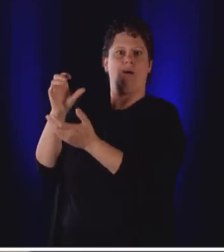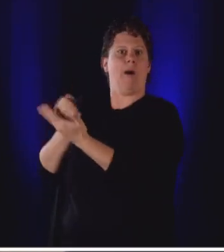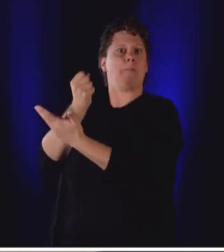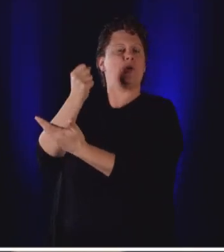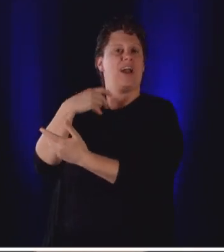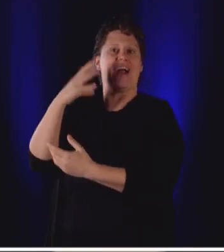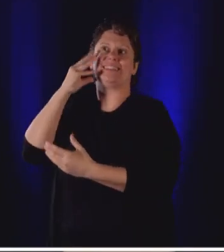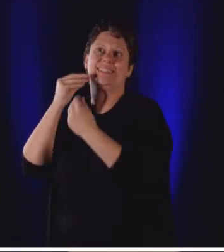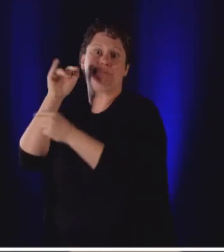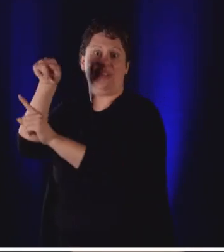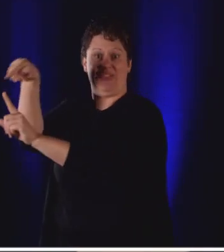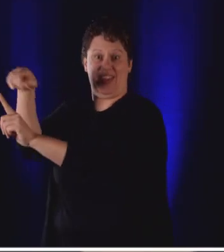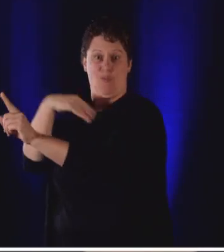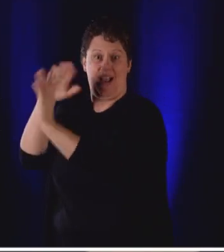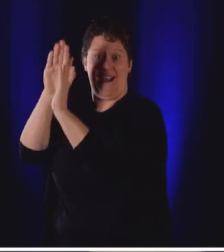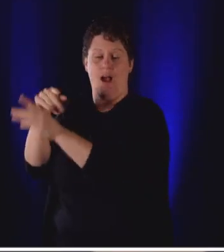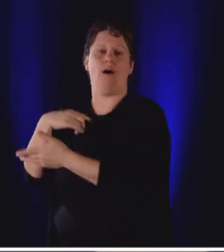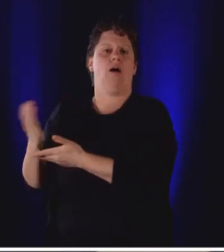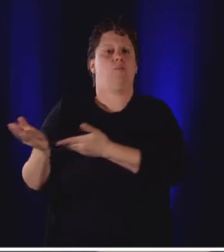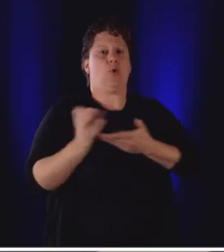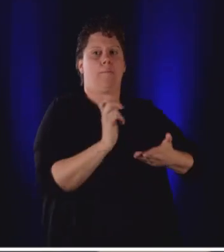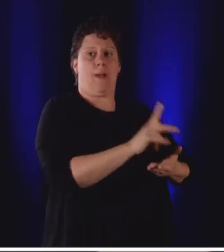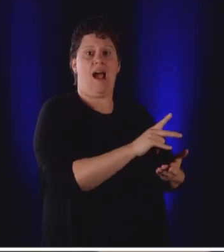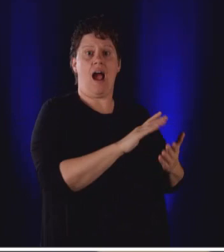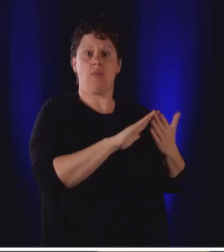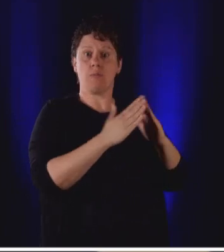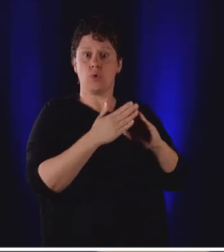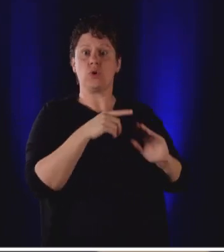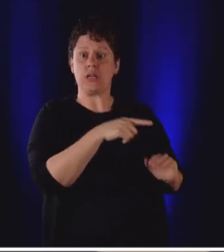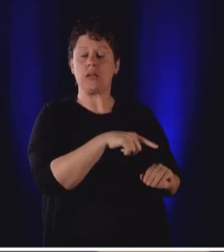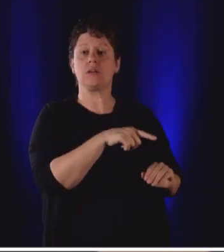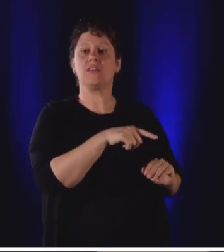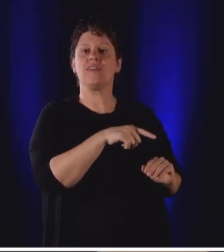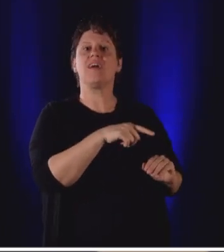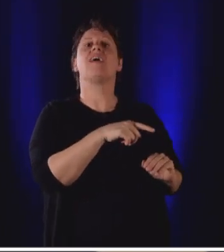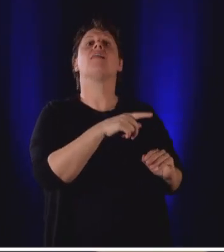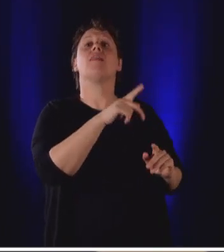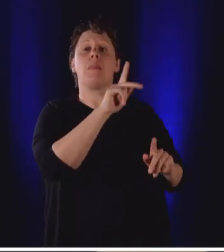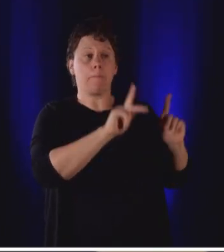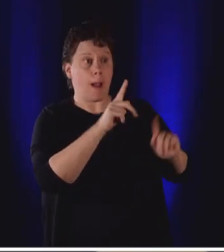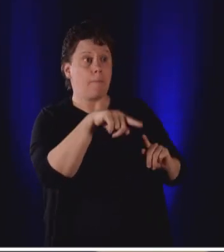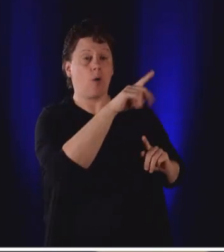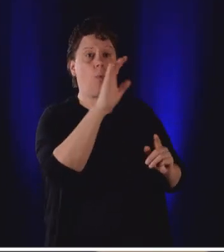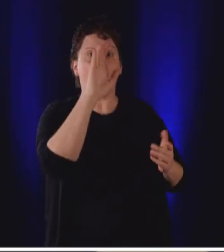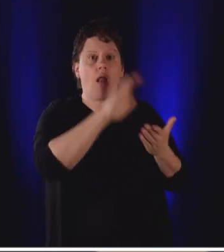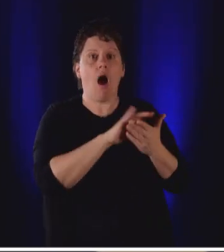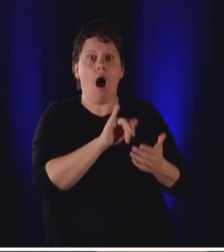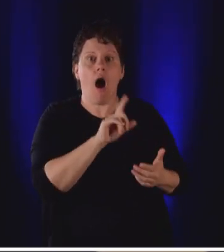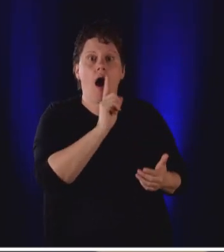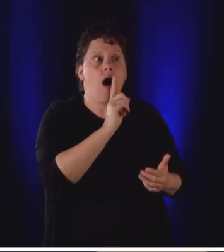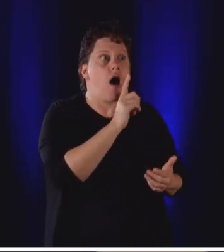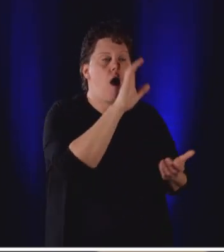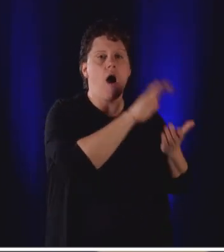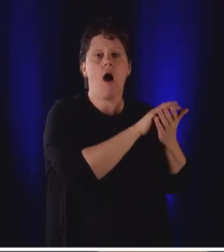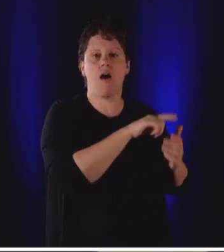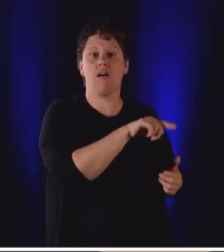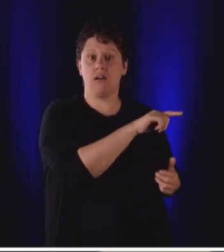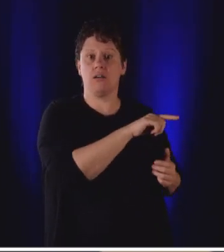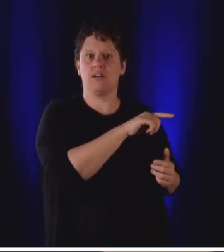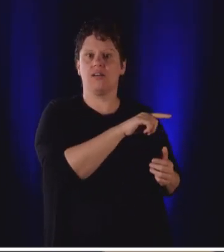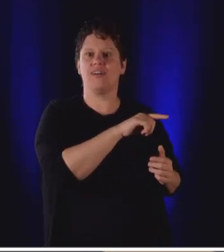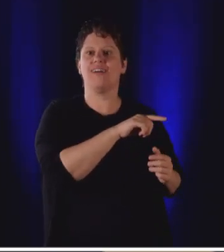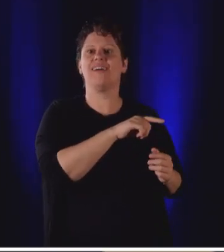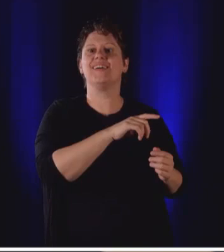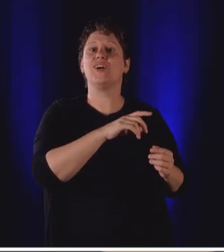to get credibility and respect, and you challenge them to be motivated to use that to influence policy. And